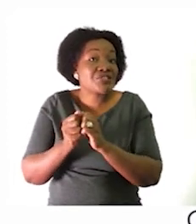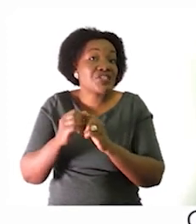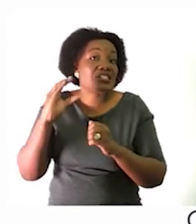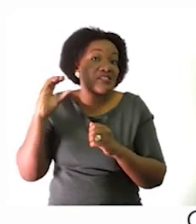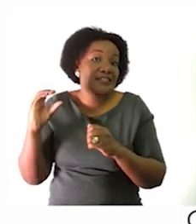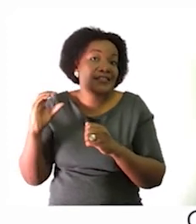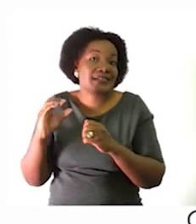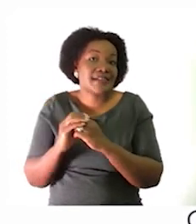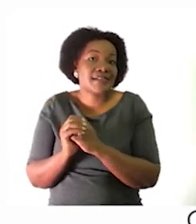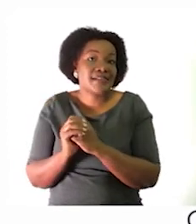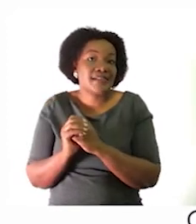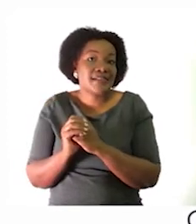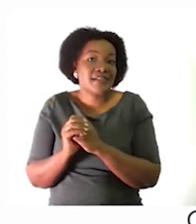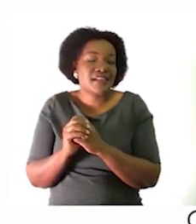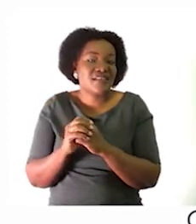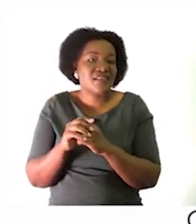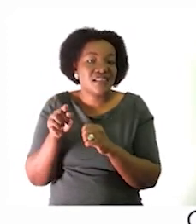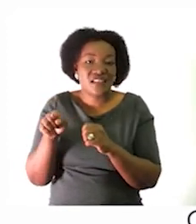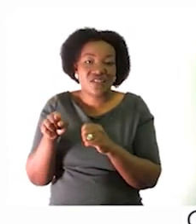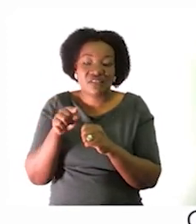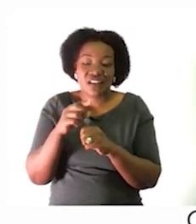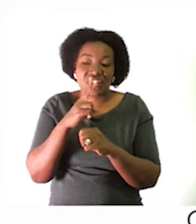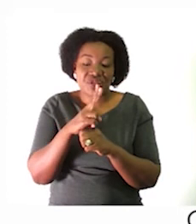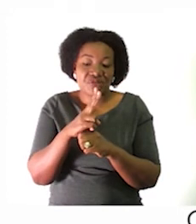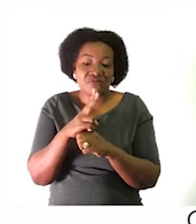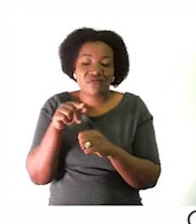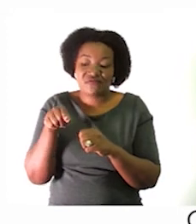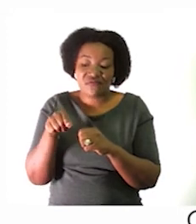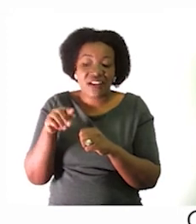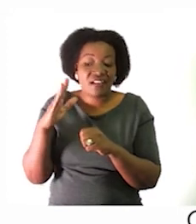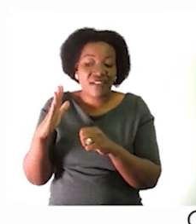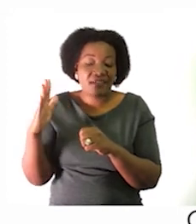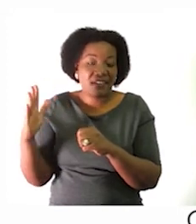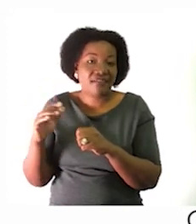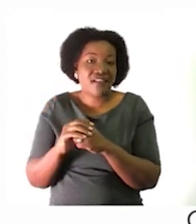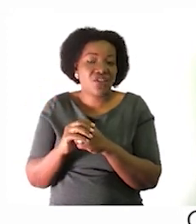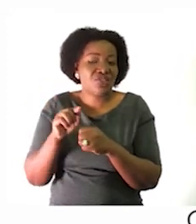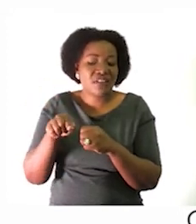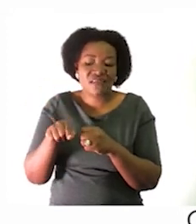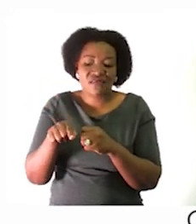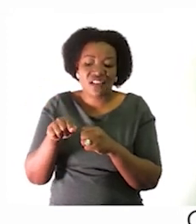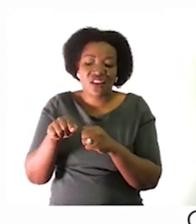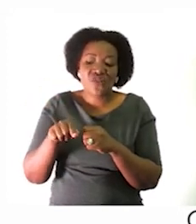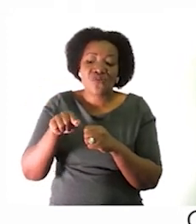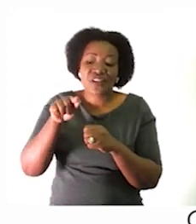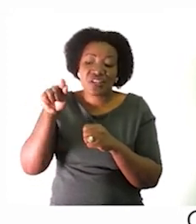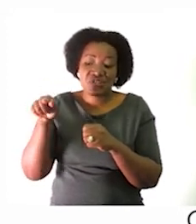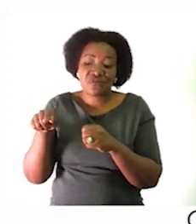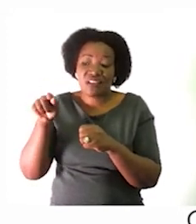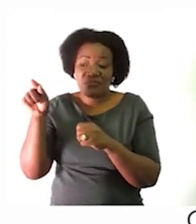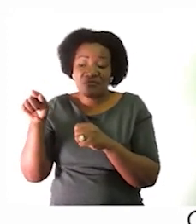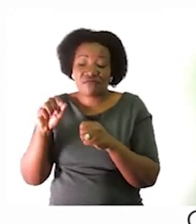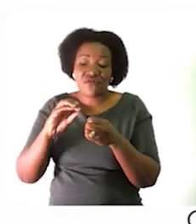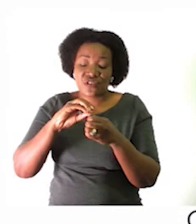So what do? There's a dot there between 2 and a 5. So we have to move the dot 2 places to your